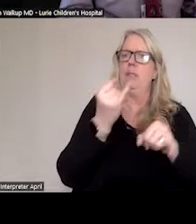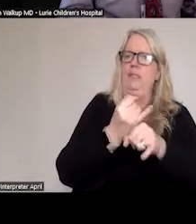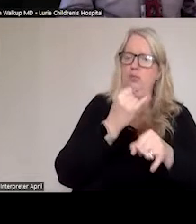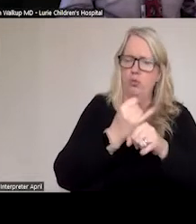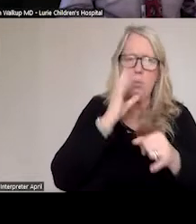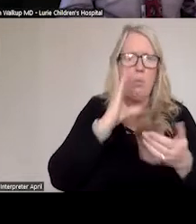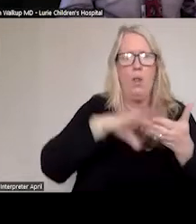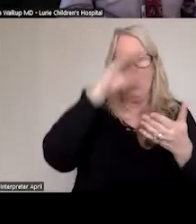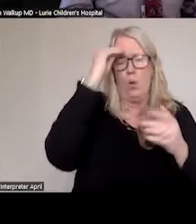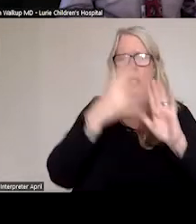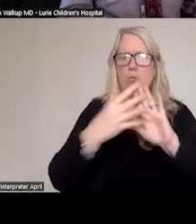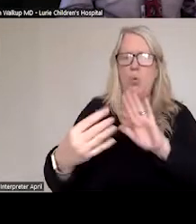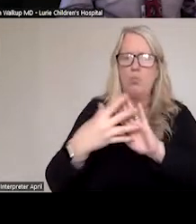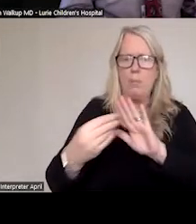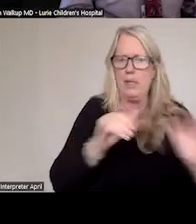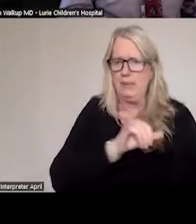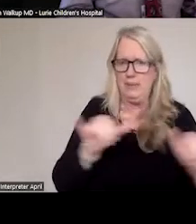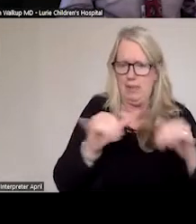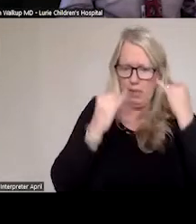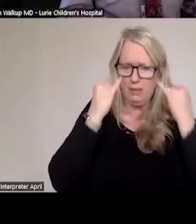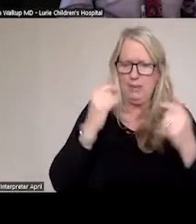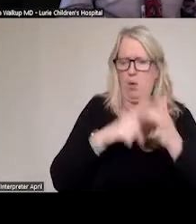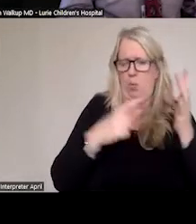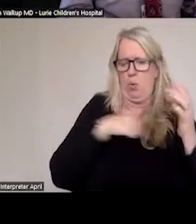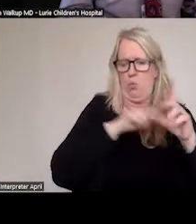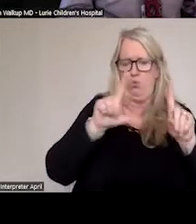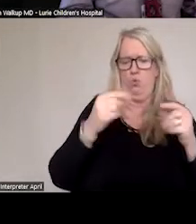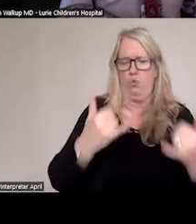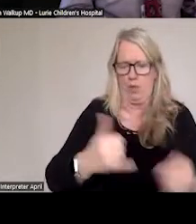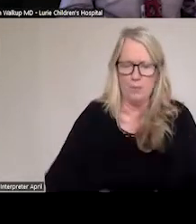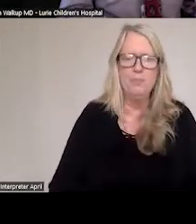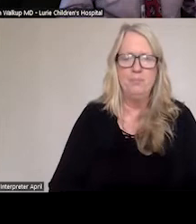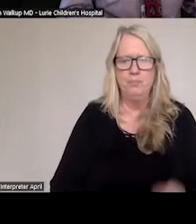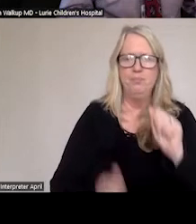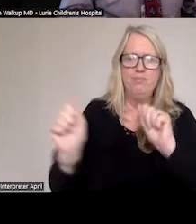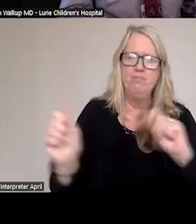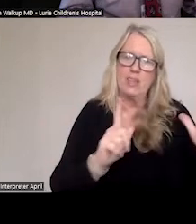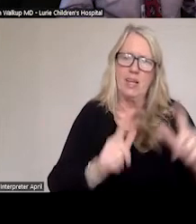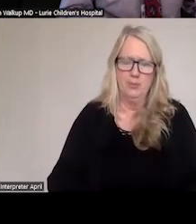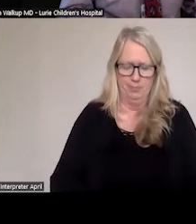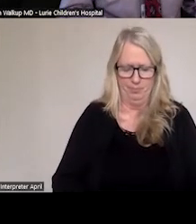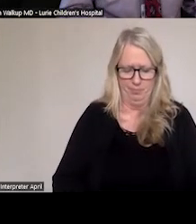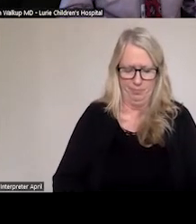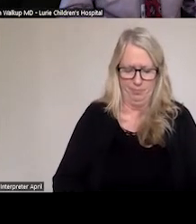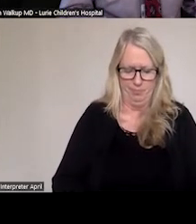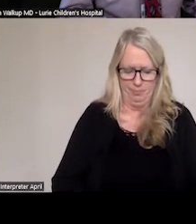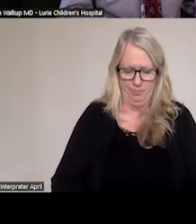replicate in many ways the aspects that we're doing right now. Next slide.